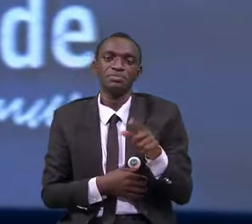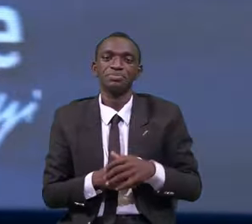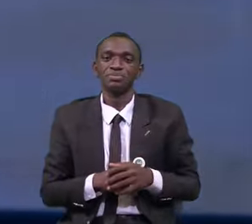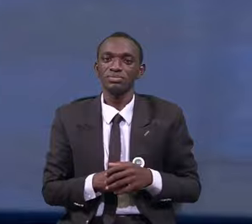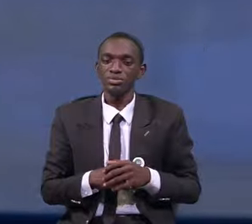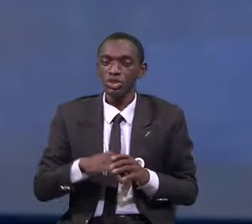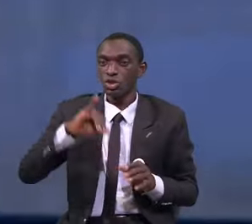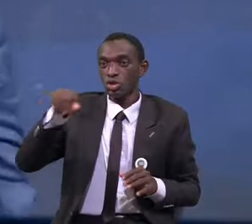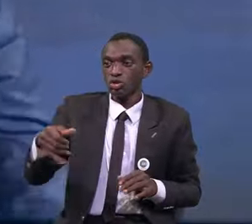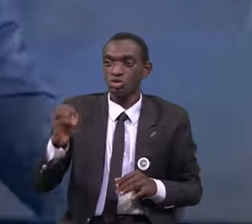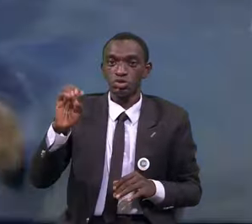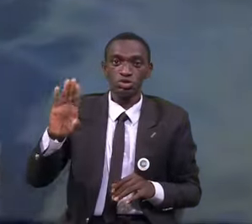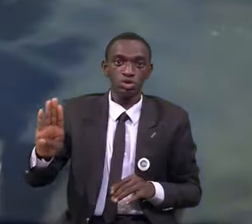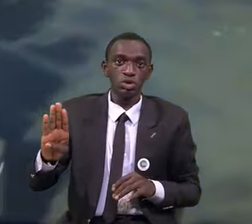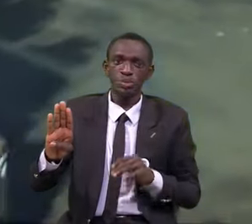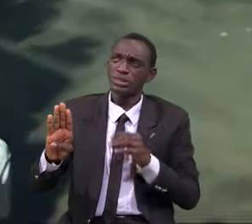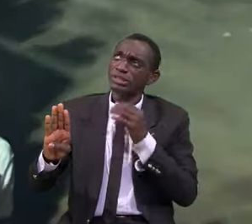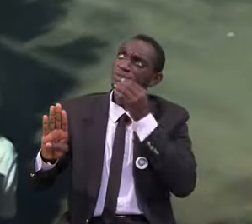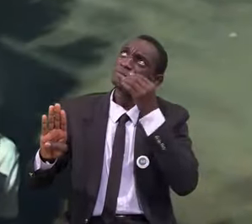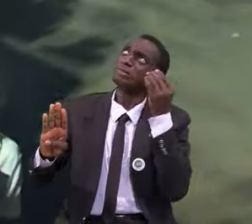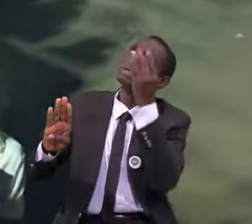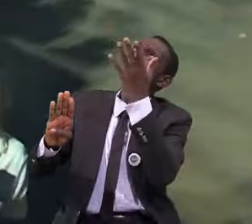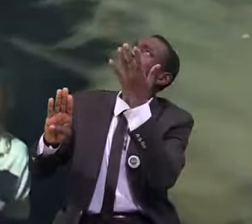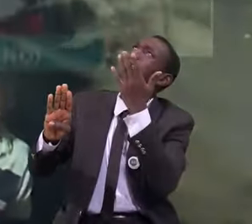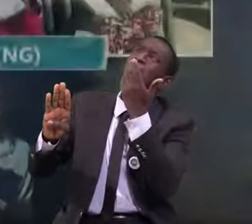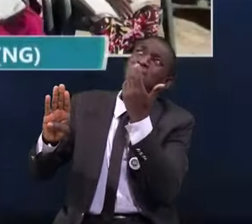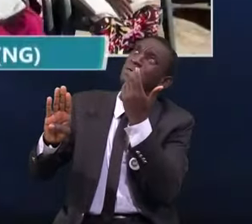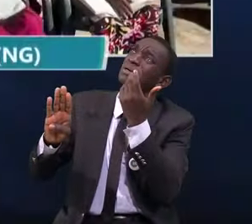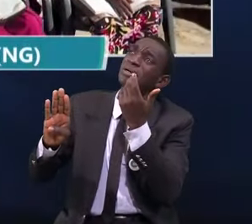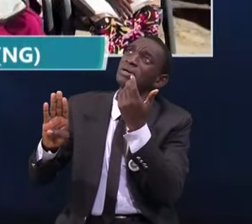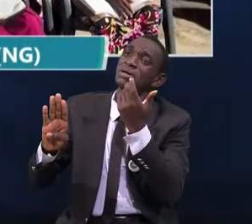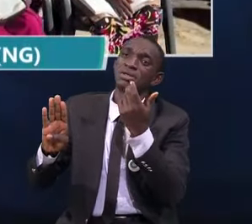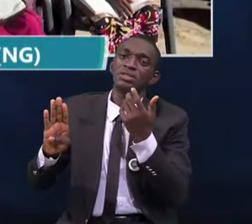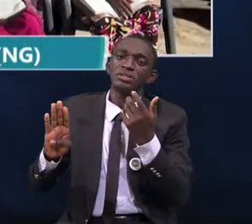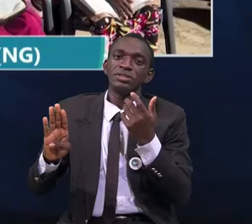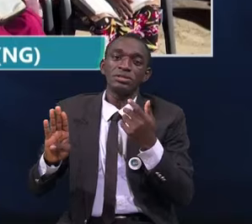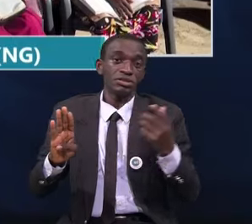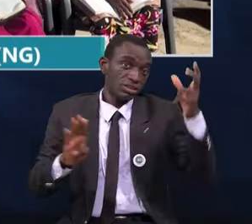Job was telling God, I wanted to touch him, I could not.